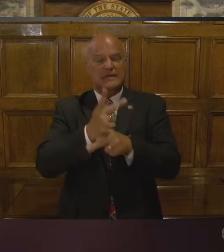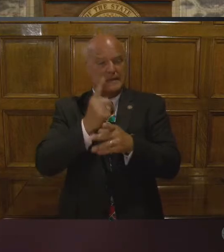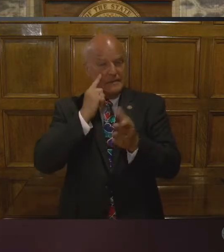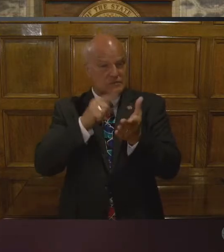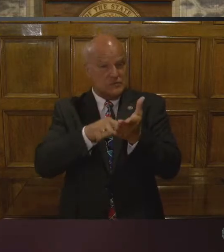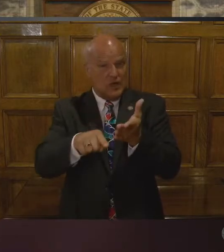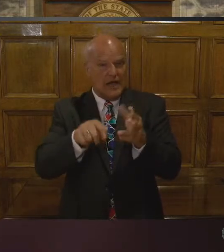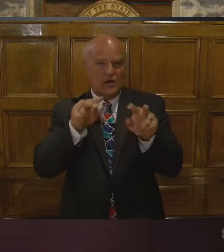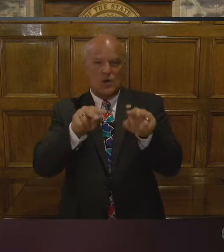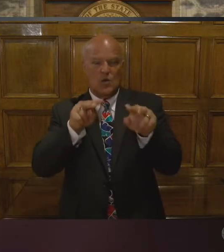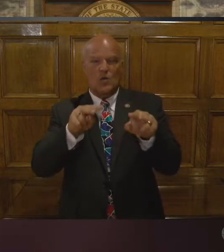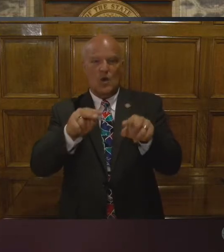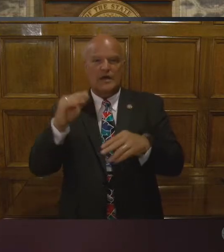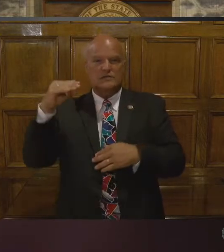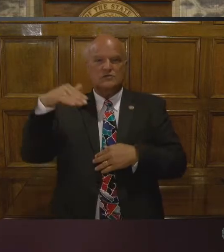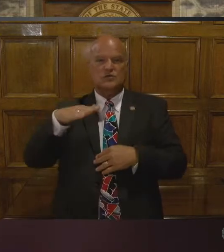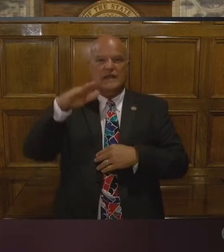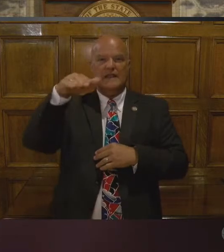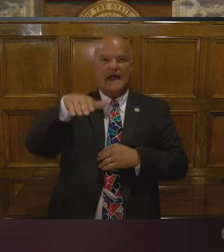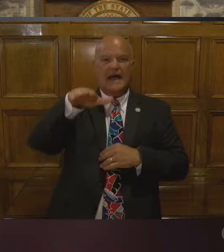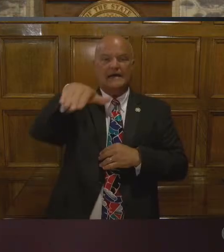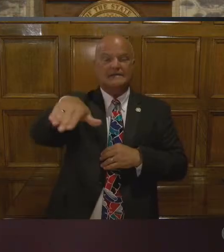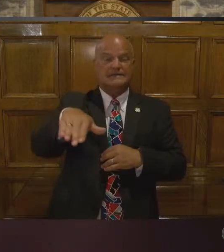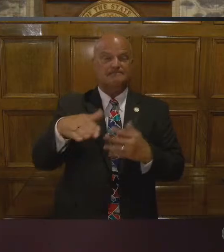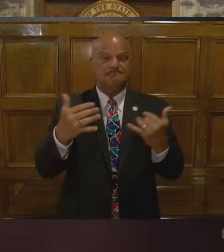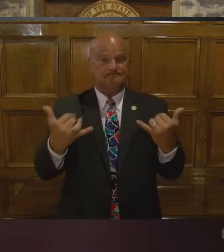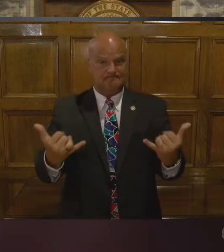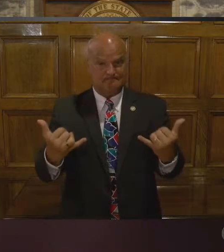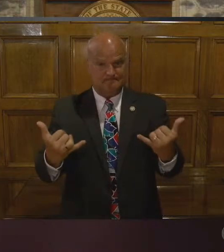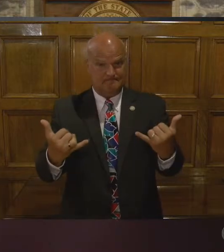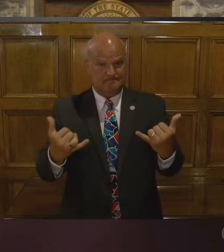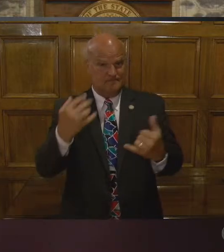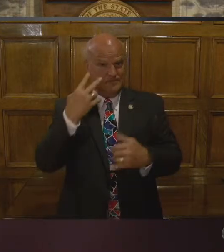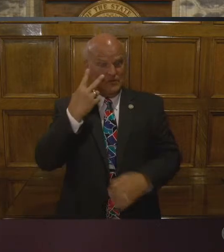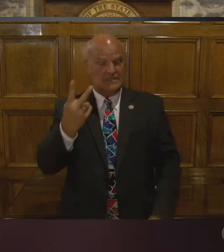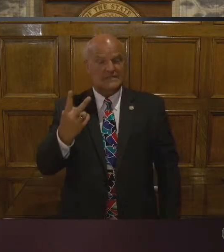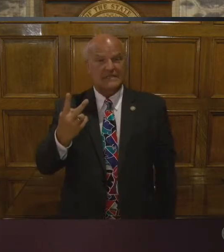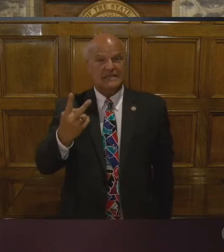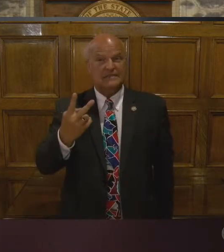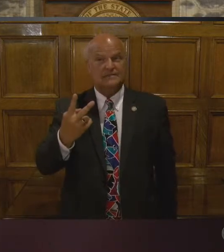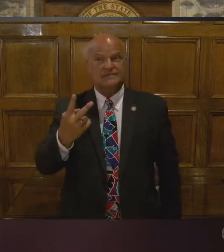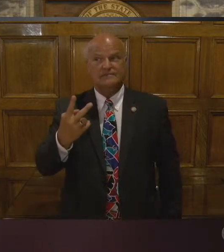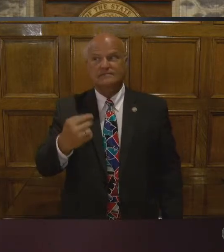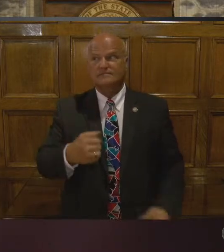track can watch the trend line. But as you can see,